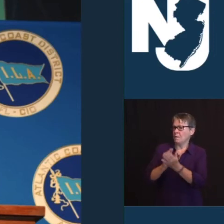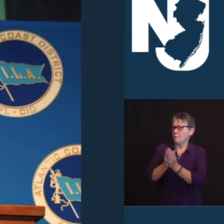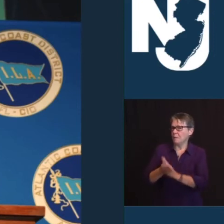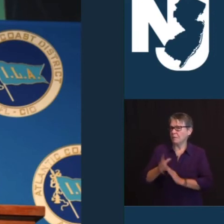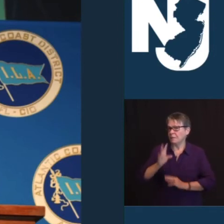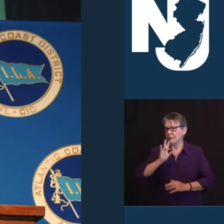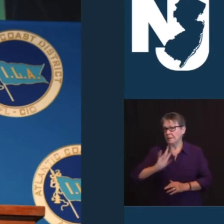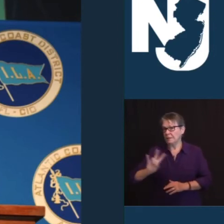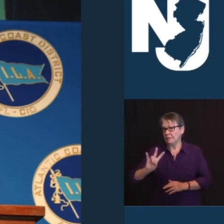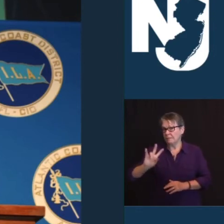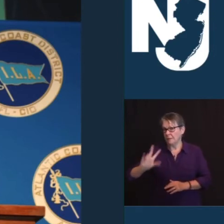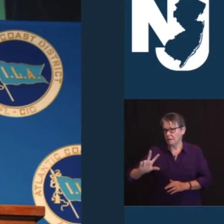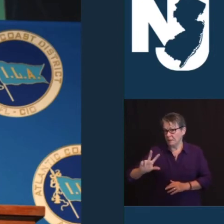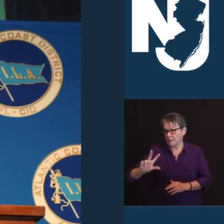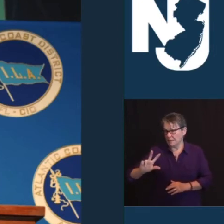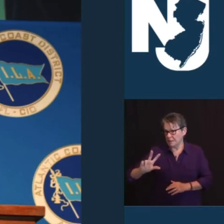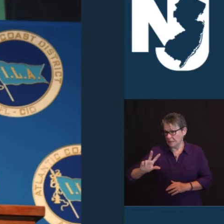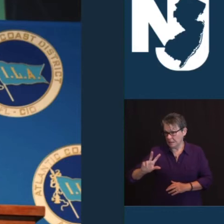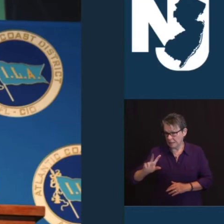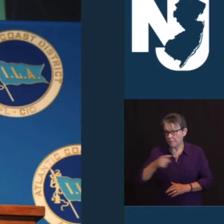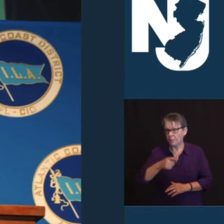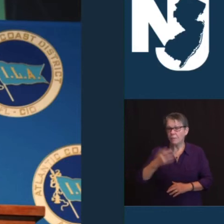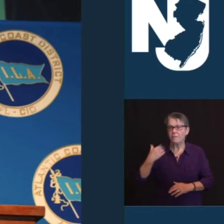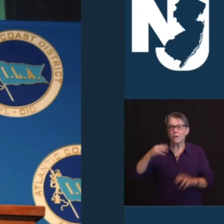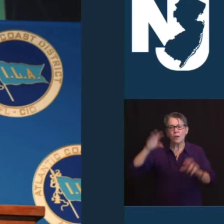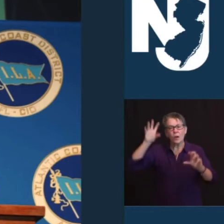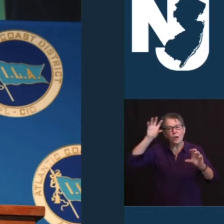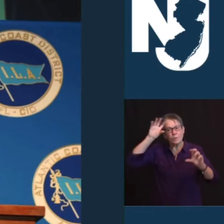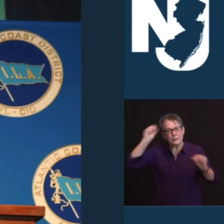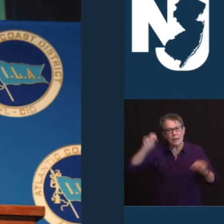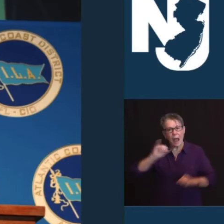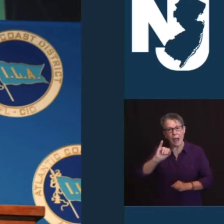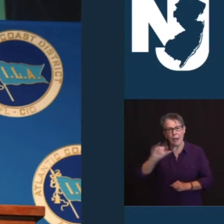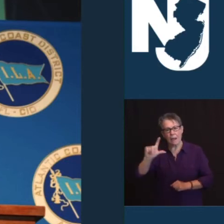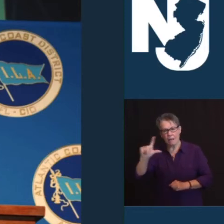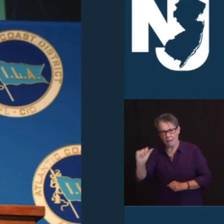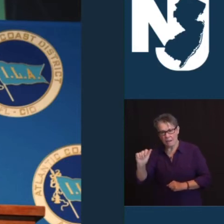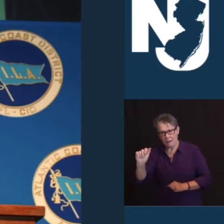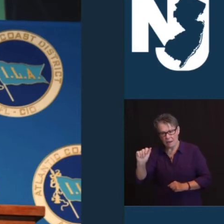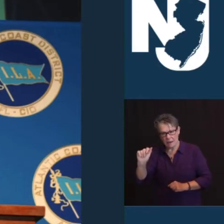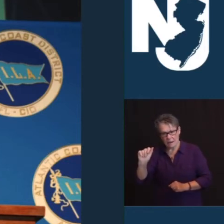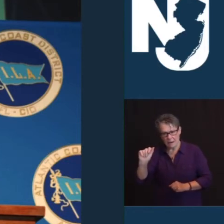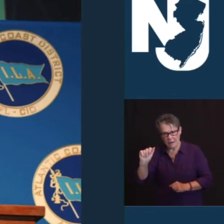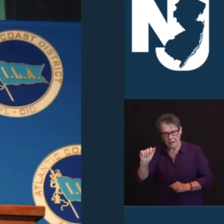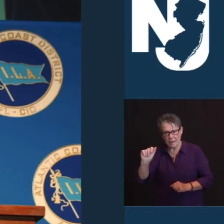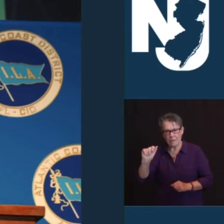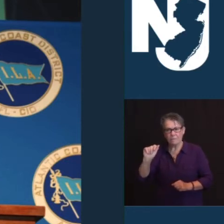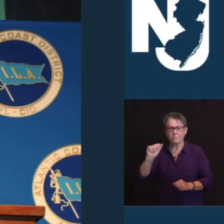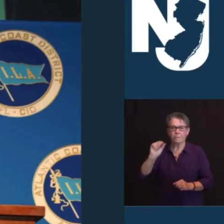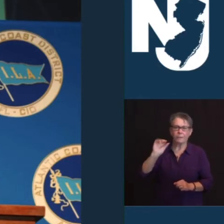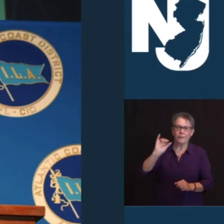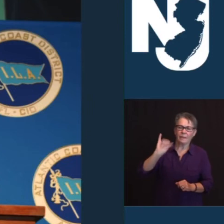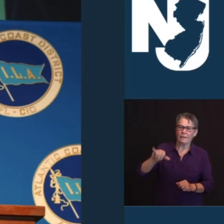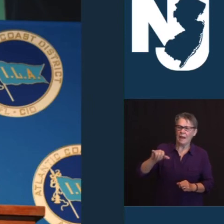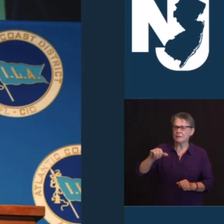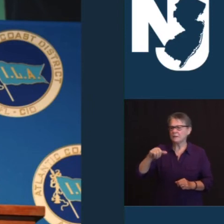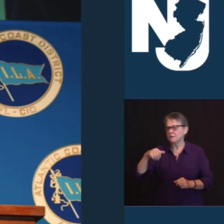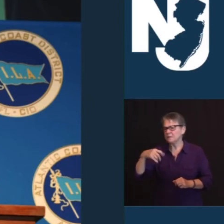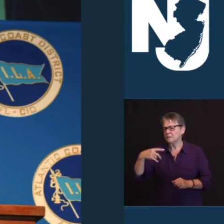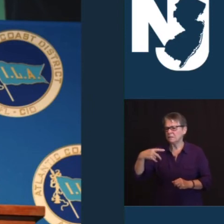he was president of the ILA Local 1233 at the Port of Newark, where he earned the respect of both his fellow